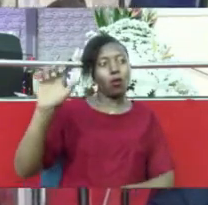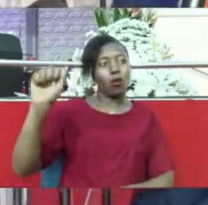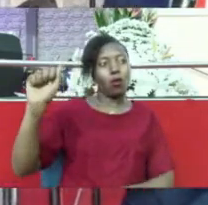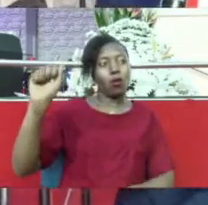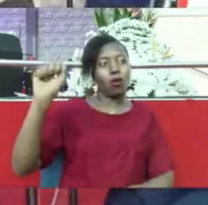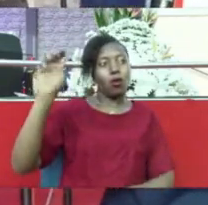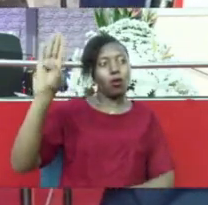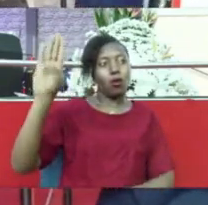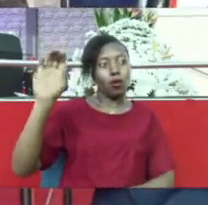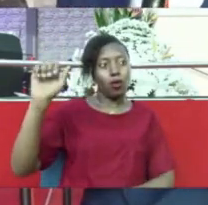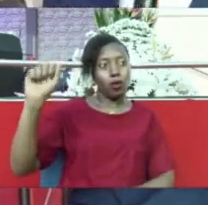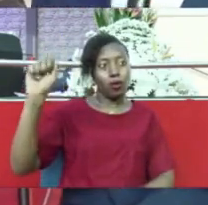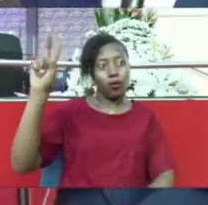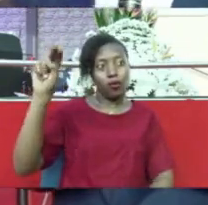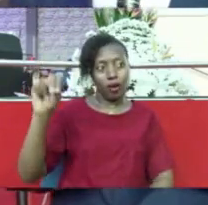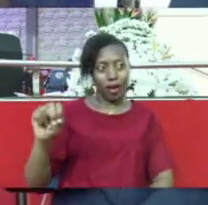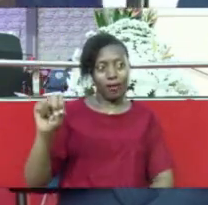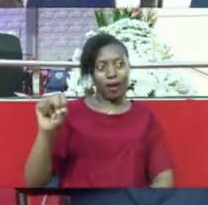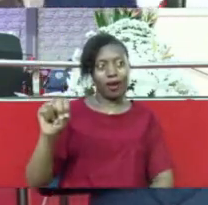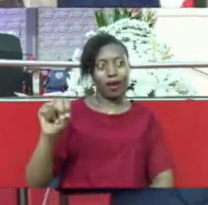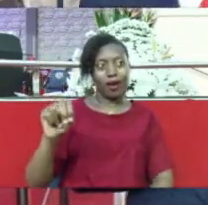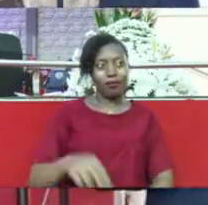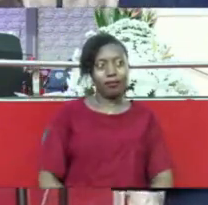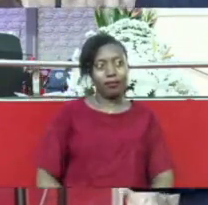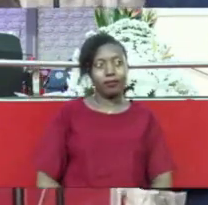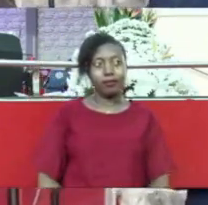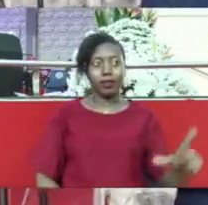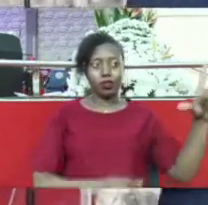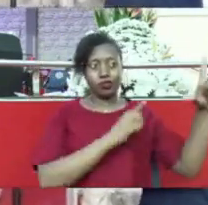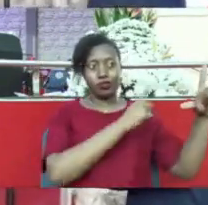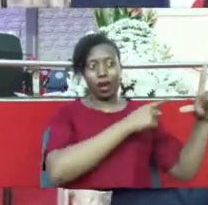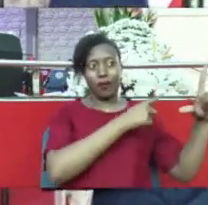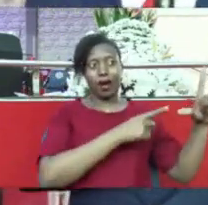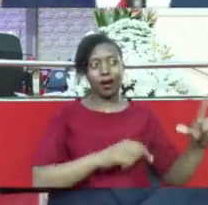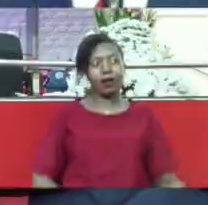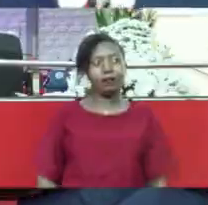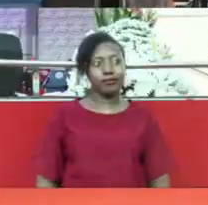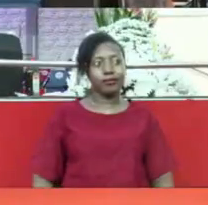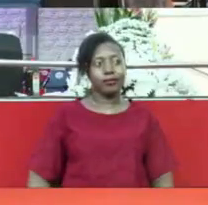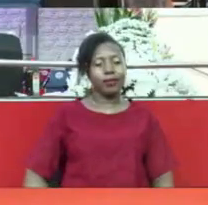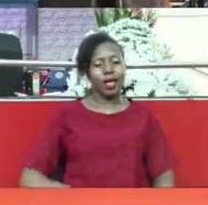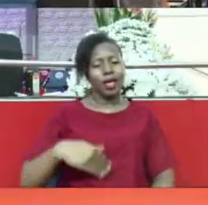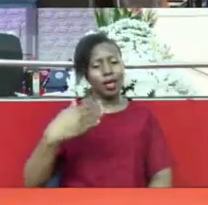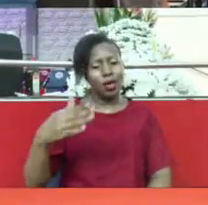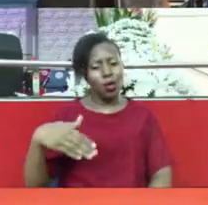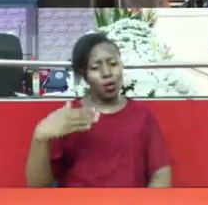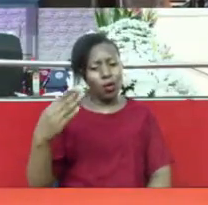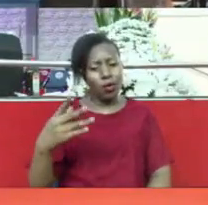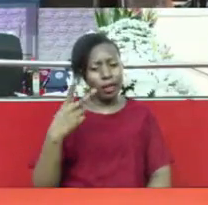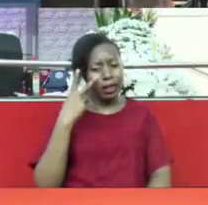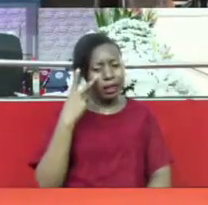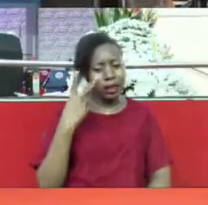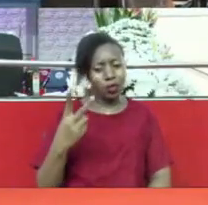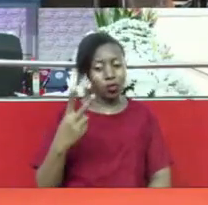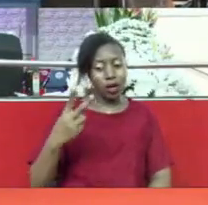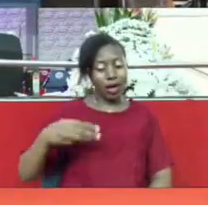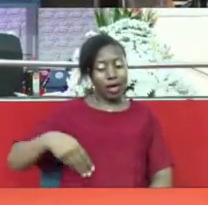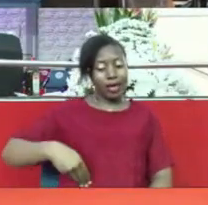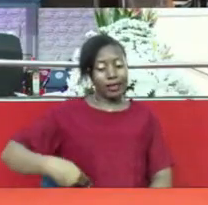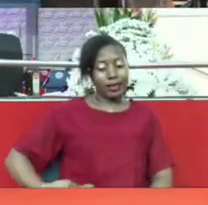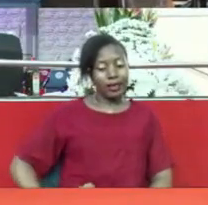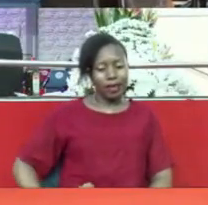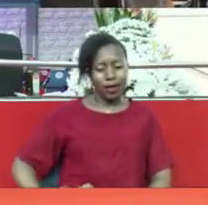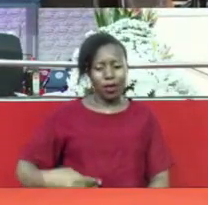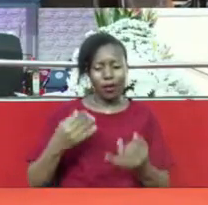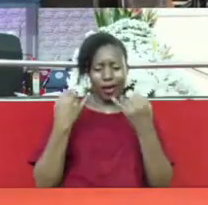kazi Laban. Laban could always look at Jacob and try to discover this